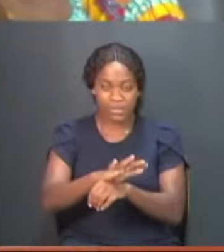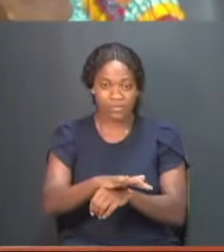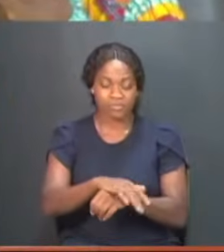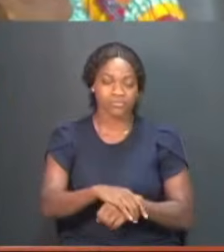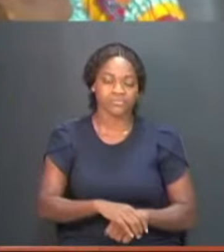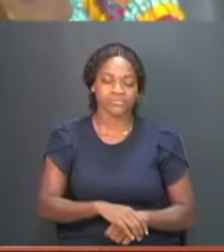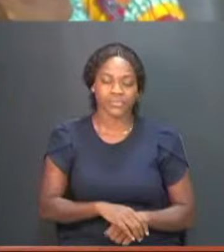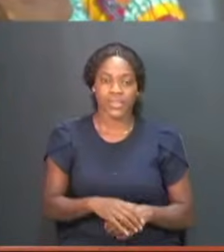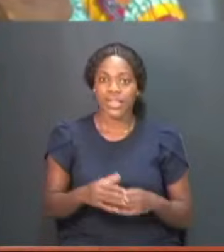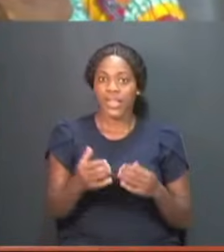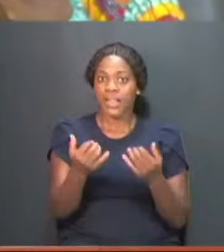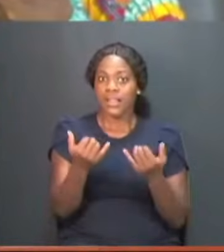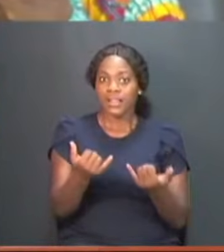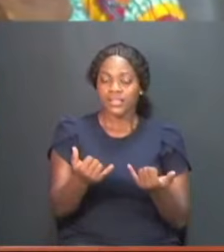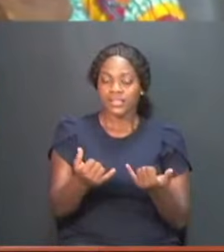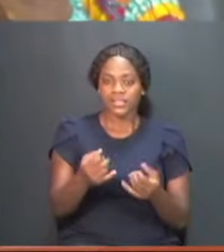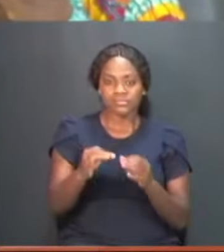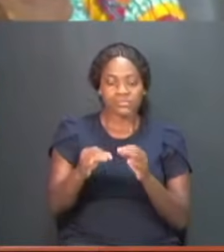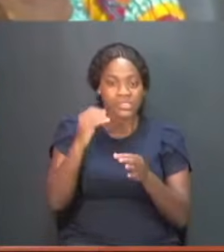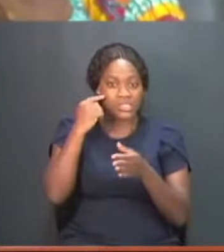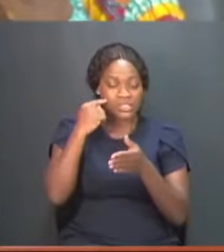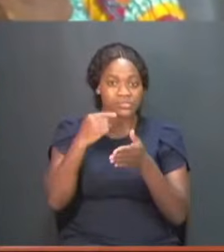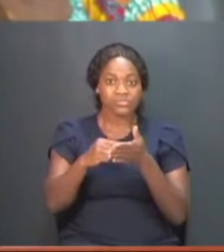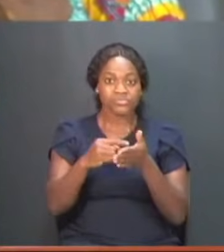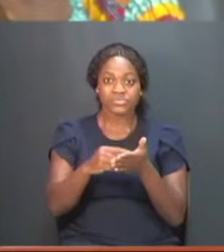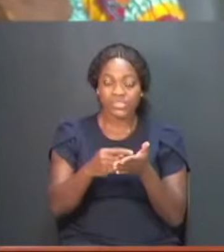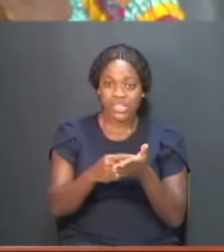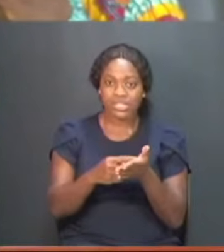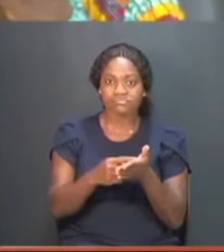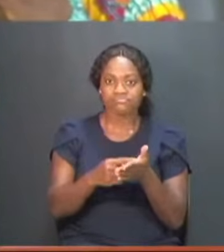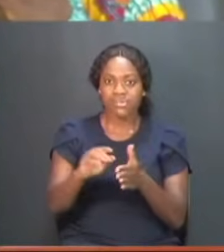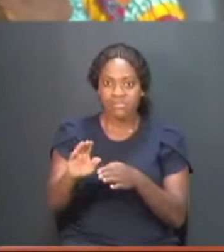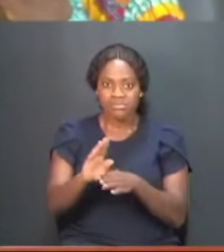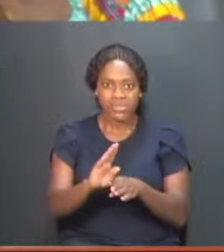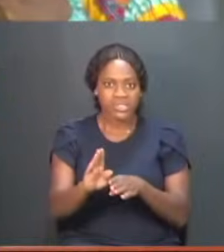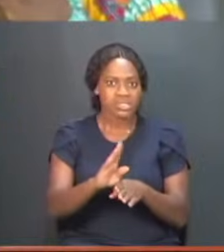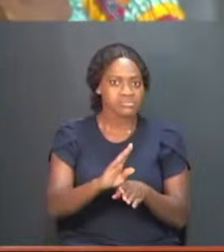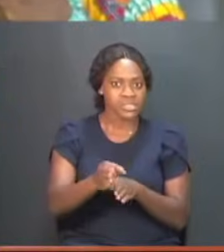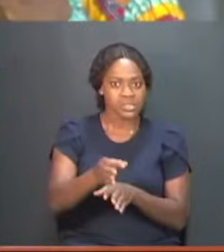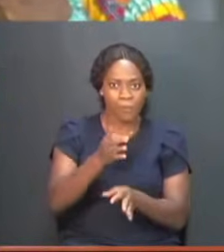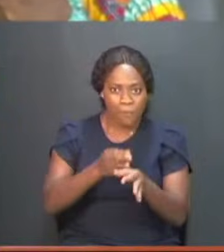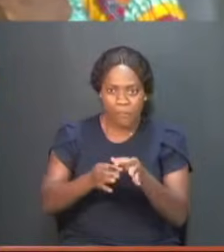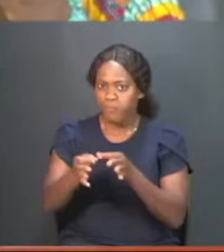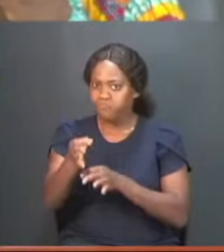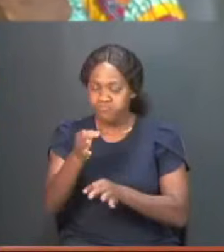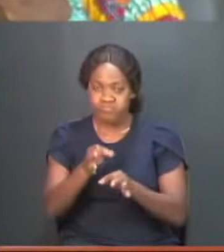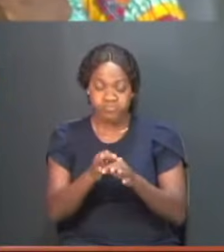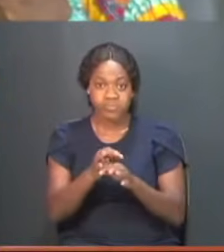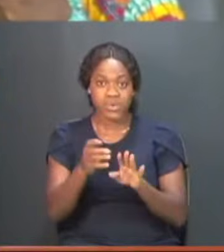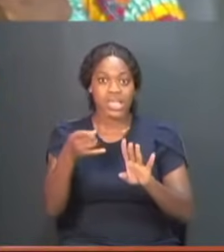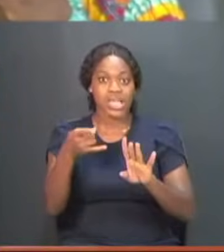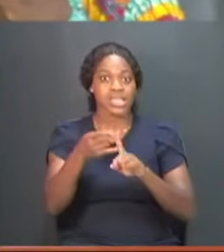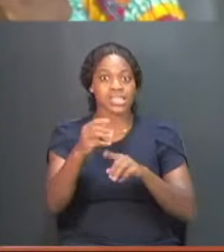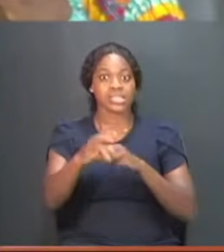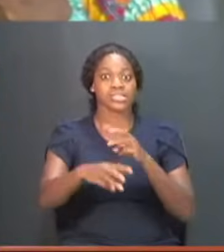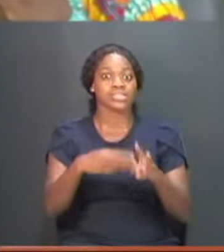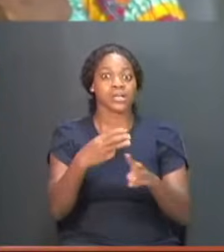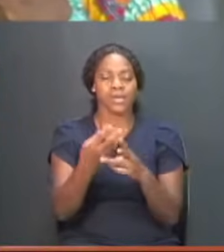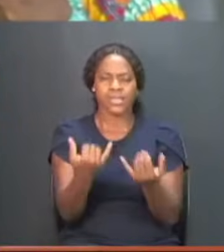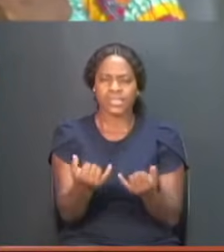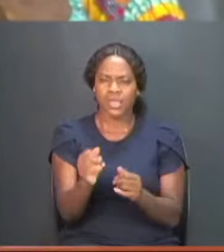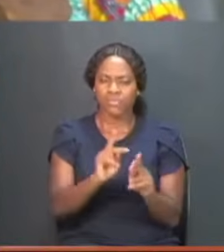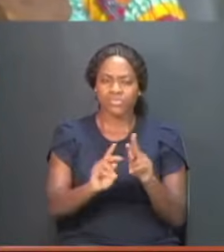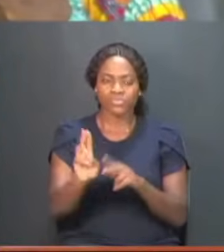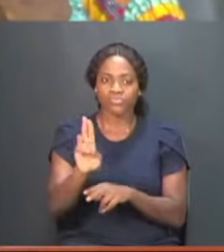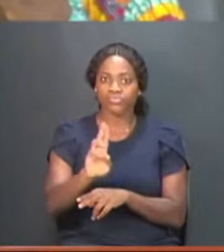that when you look at transaction within the digital world, people are now using